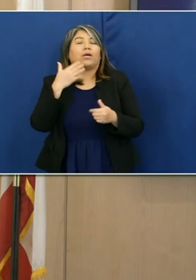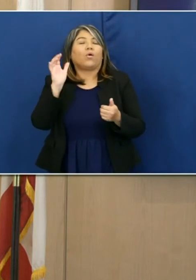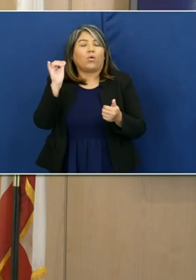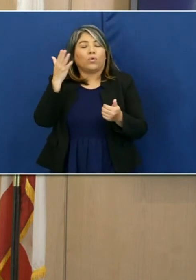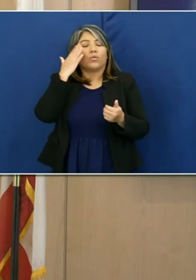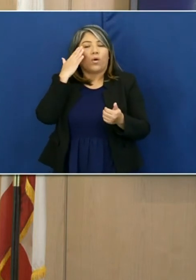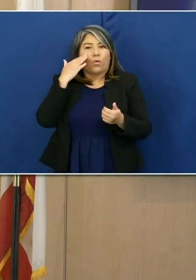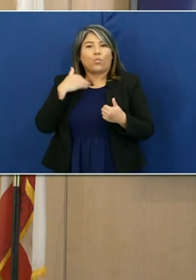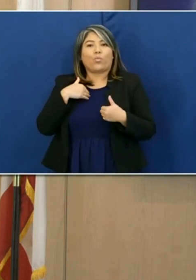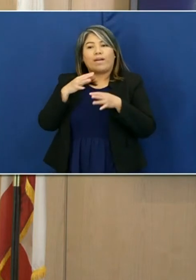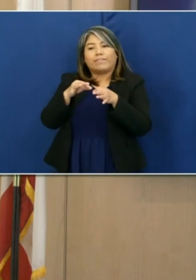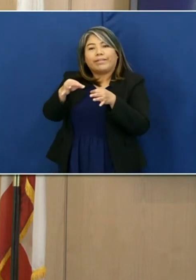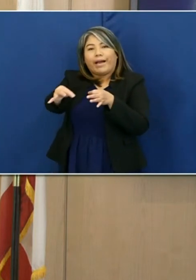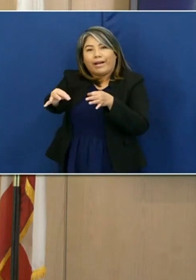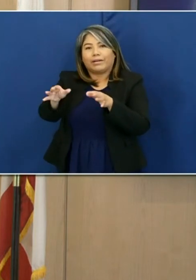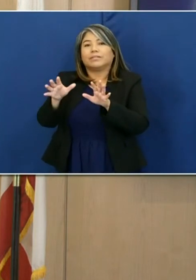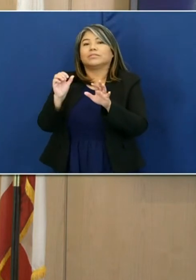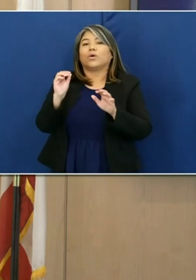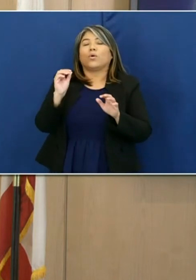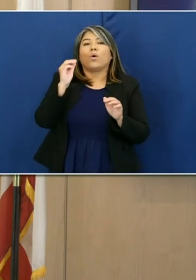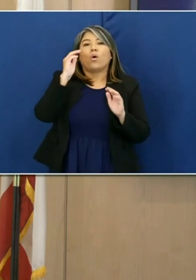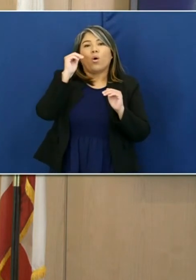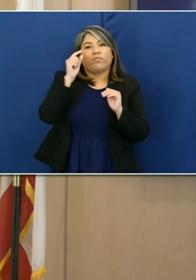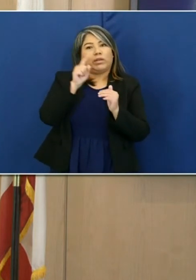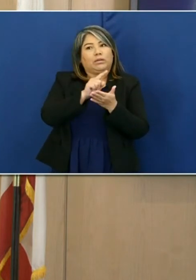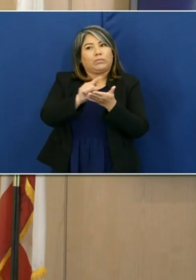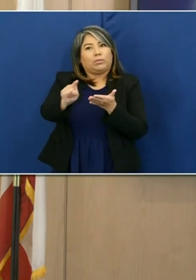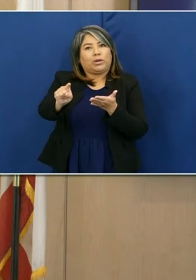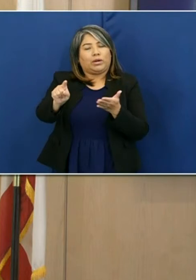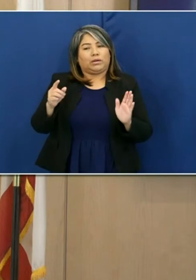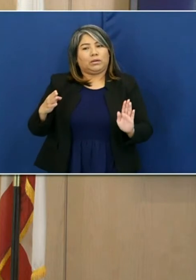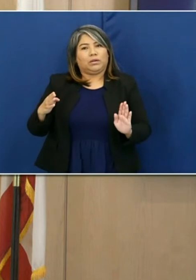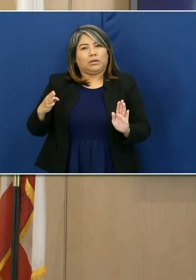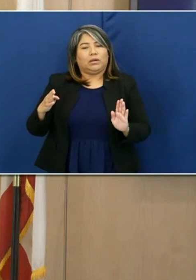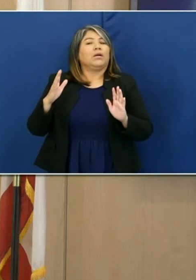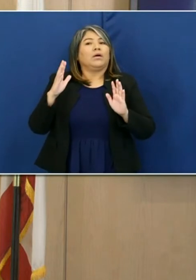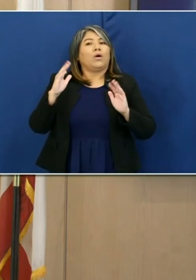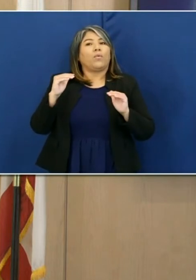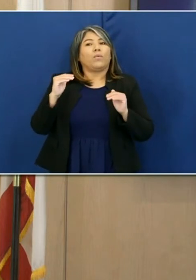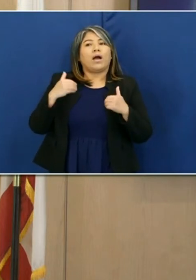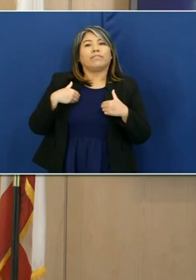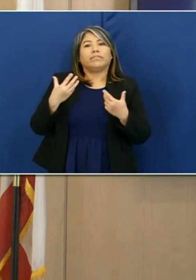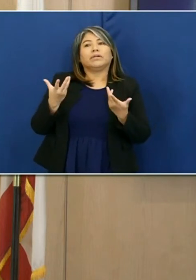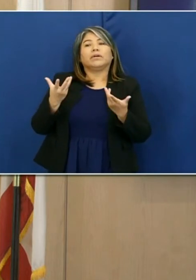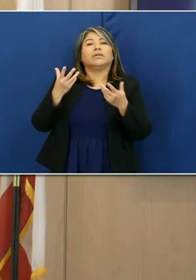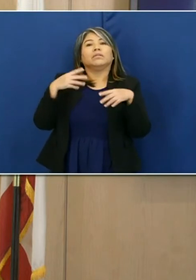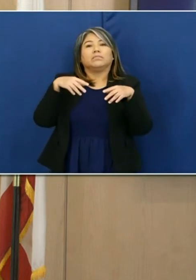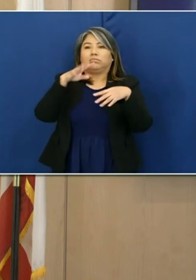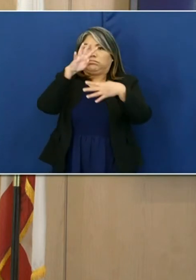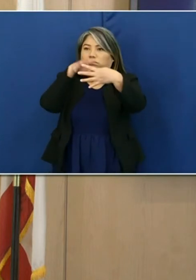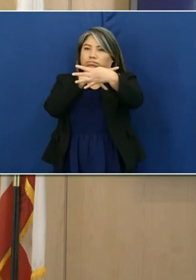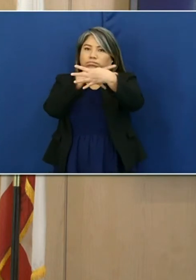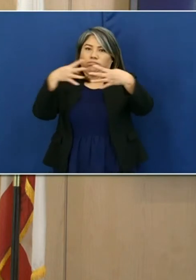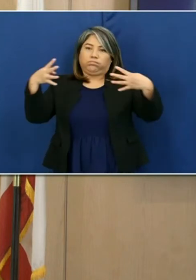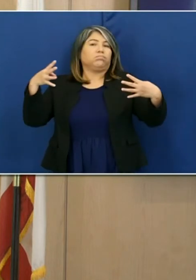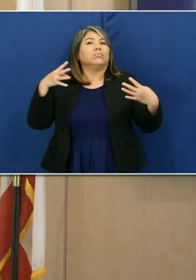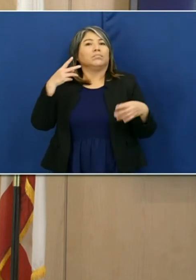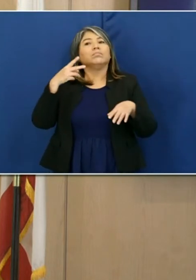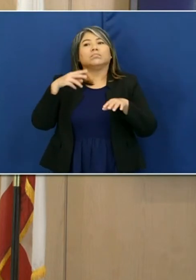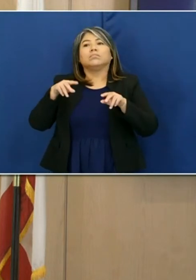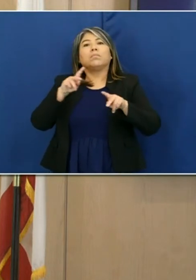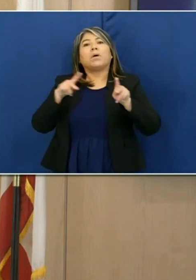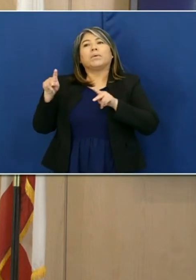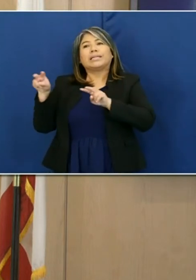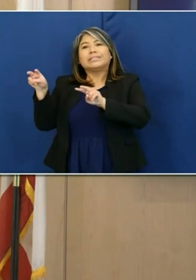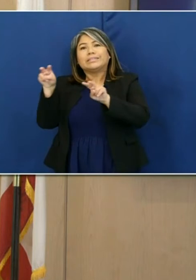delay. And we're hoping in the coming week or so to be able to unveil a vaccination dashboard to